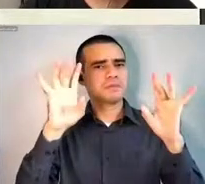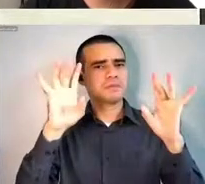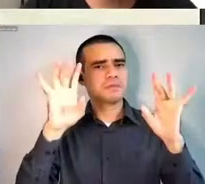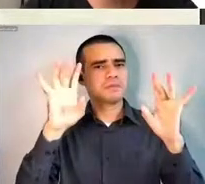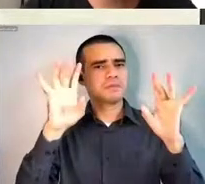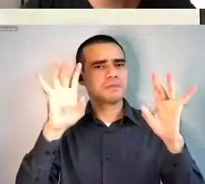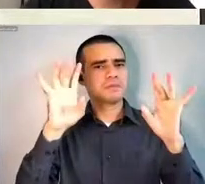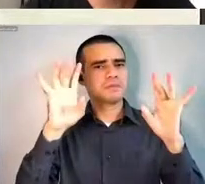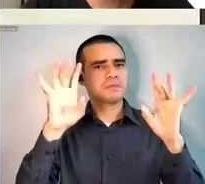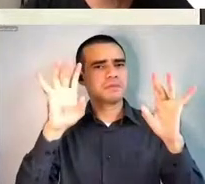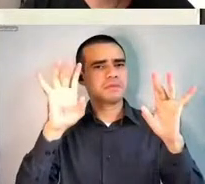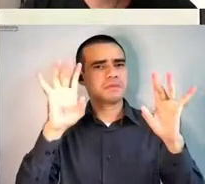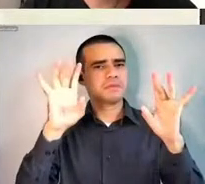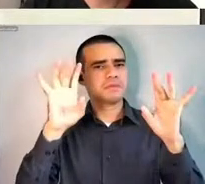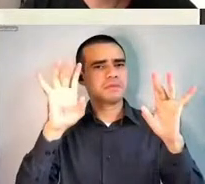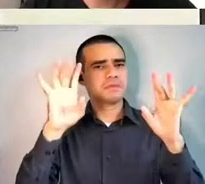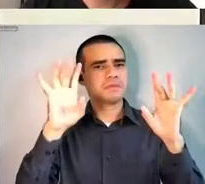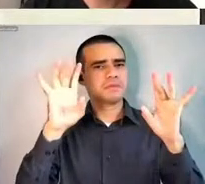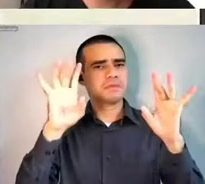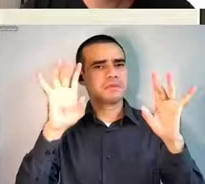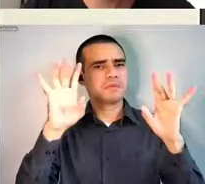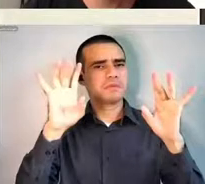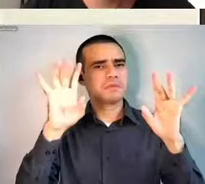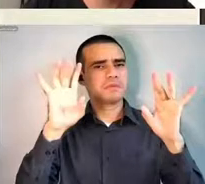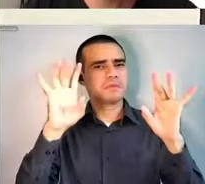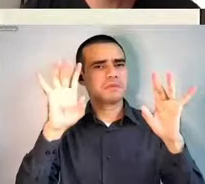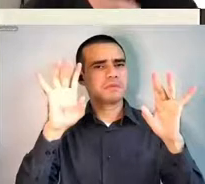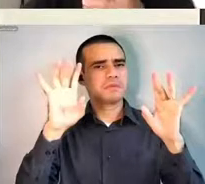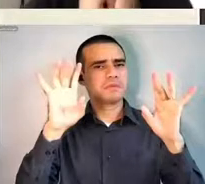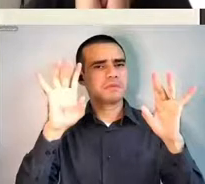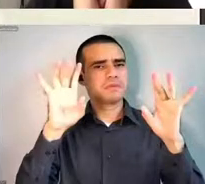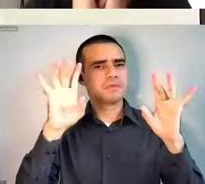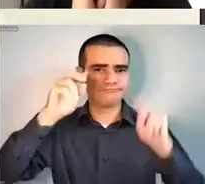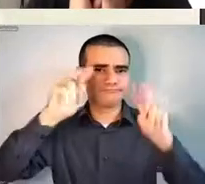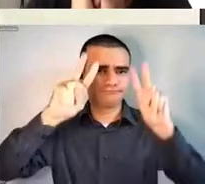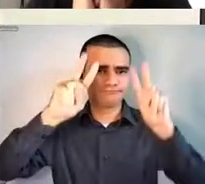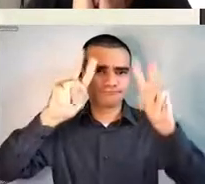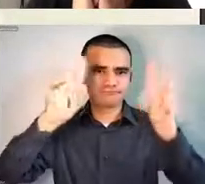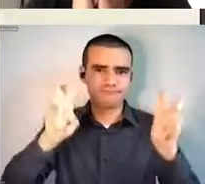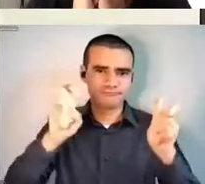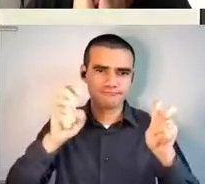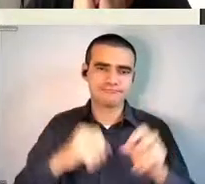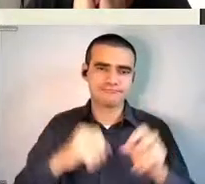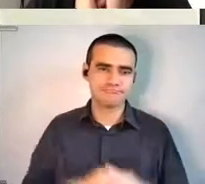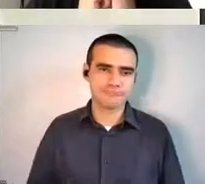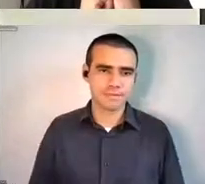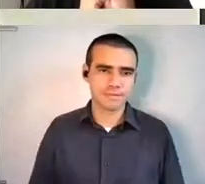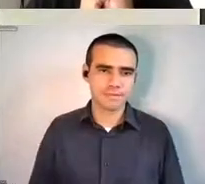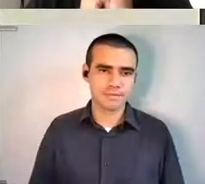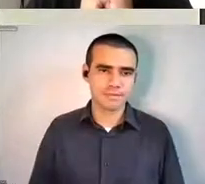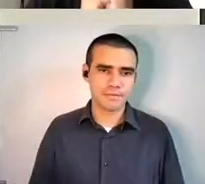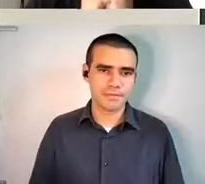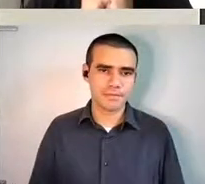together with renowned colleagues with great knowledge in this area.